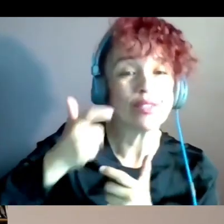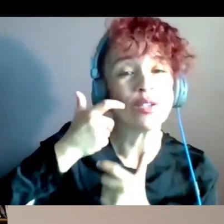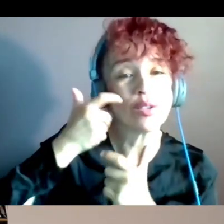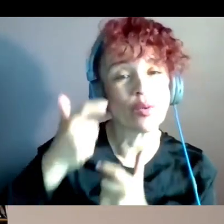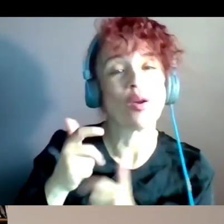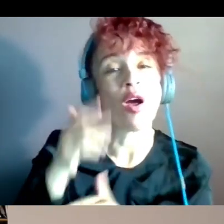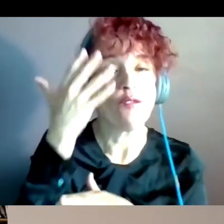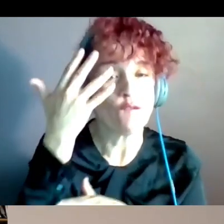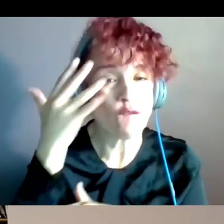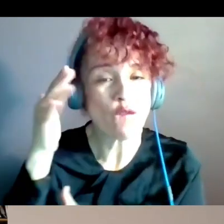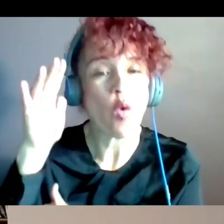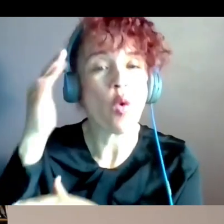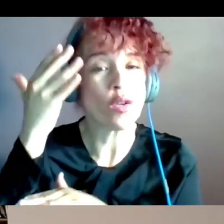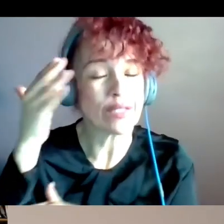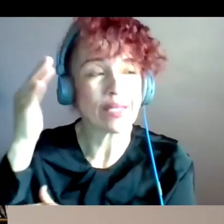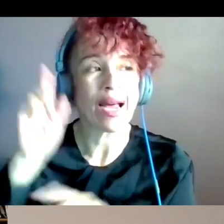boards. However,